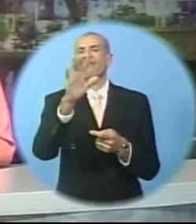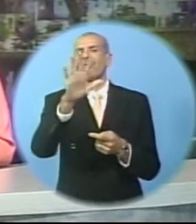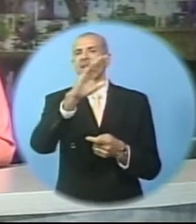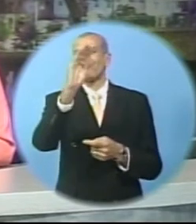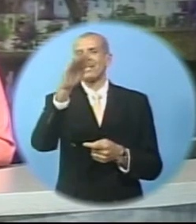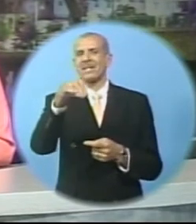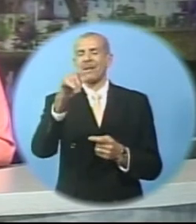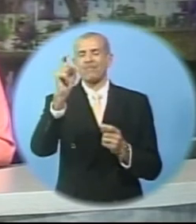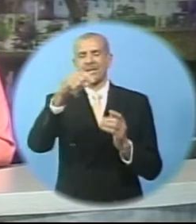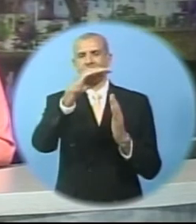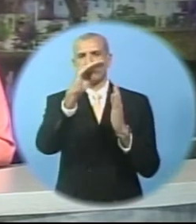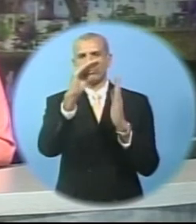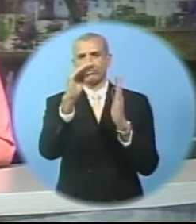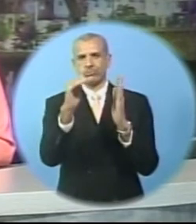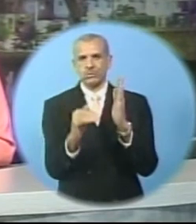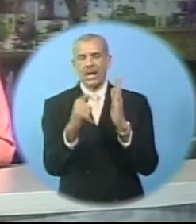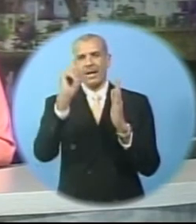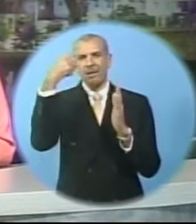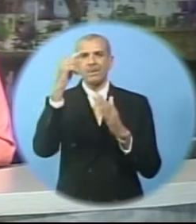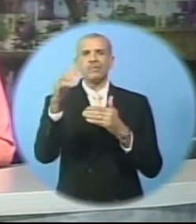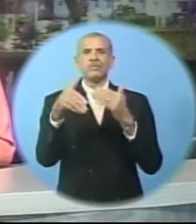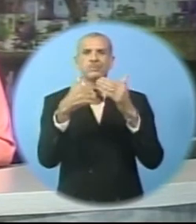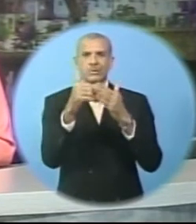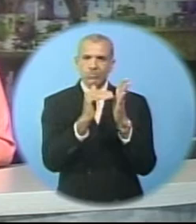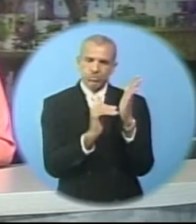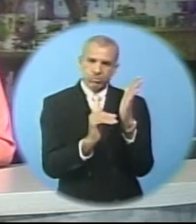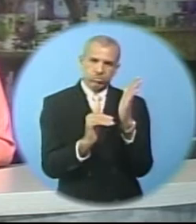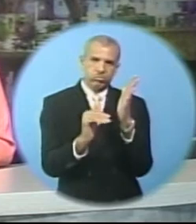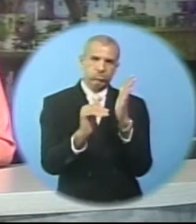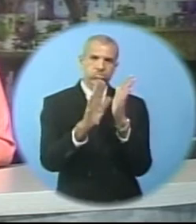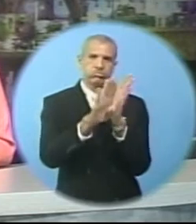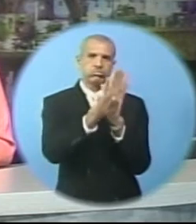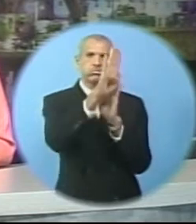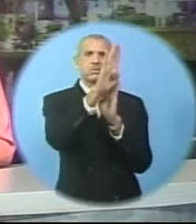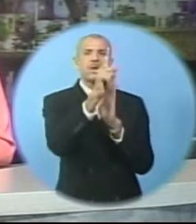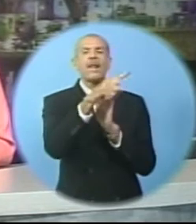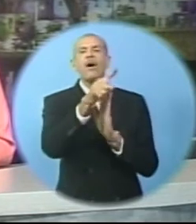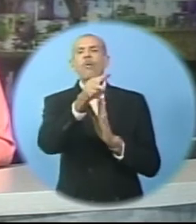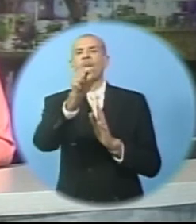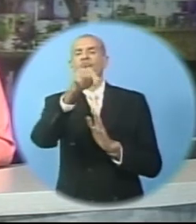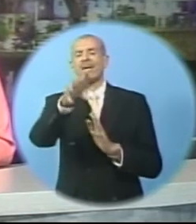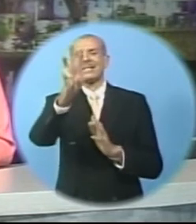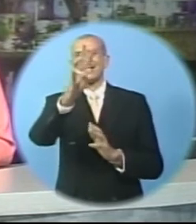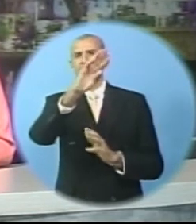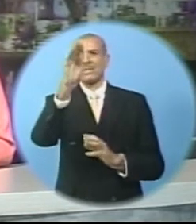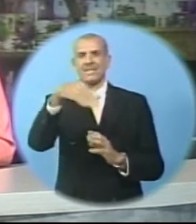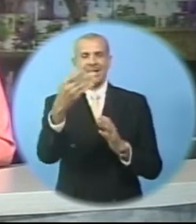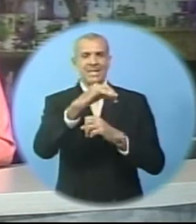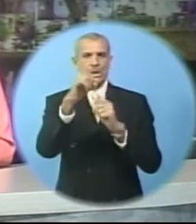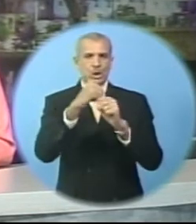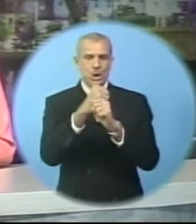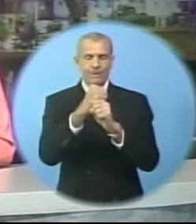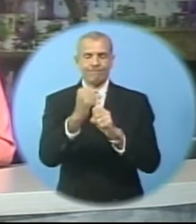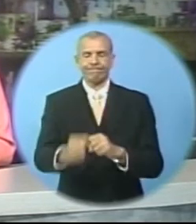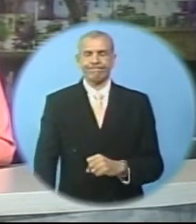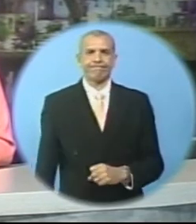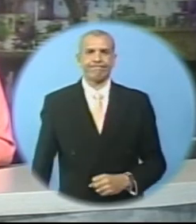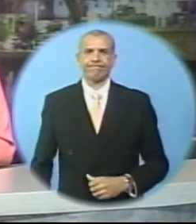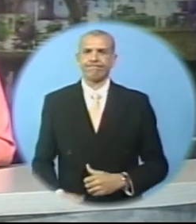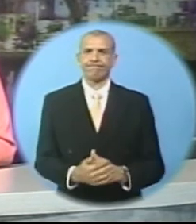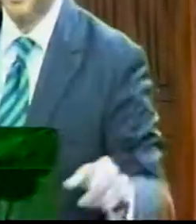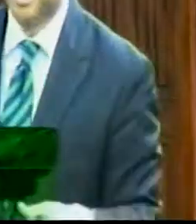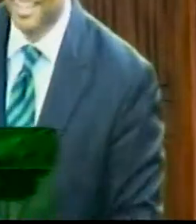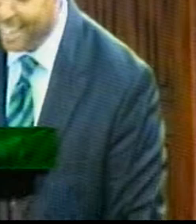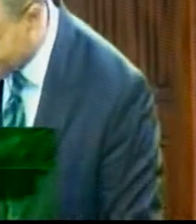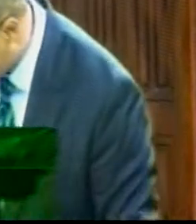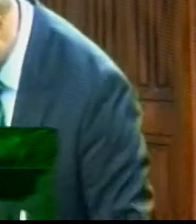further, while government accelerates the annual growth rate projected at 1.6% this year. Peter Thorne reports.